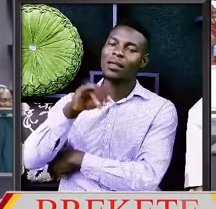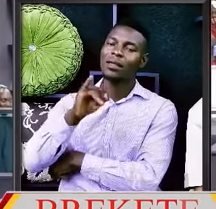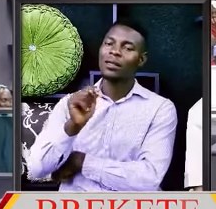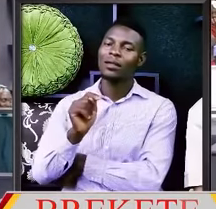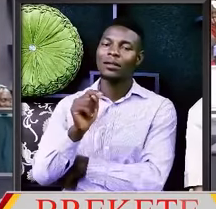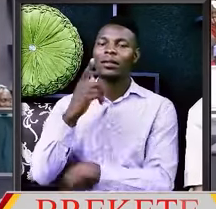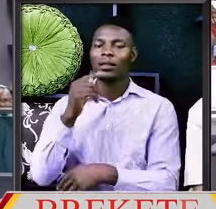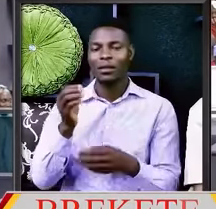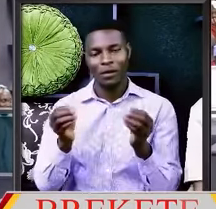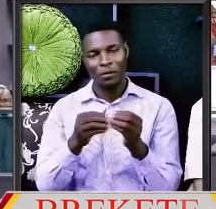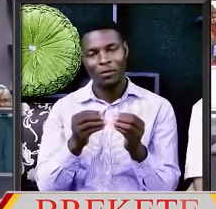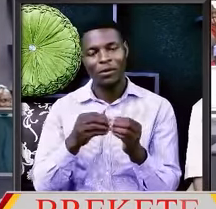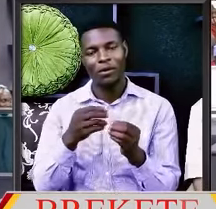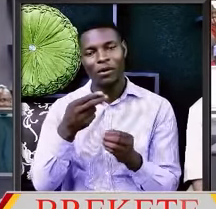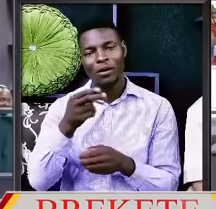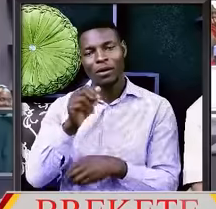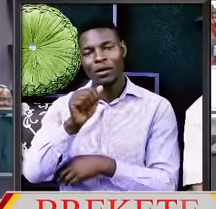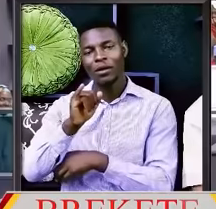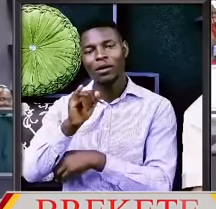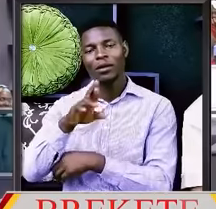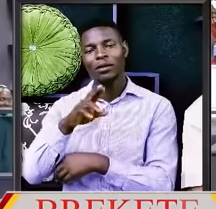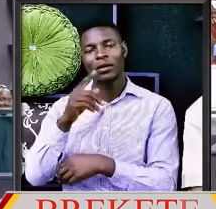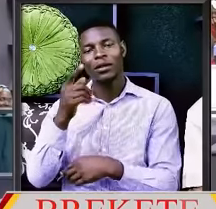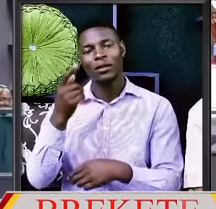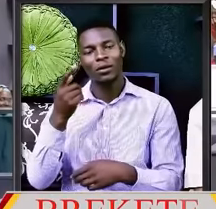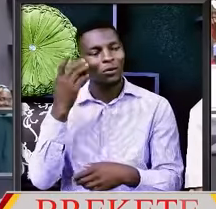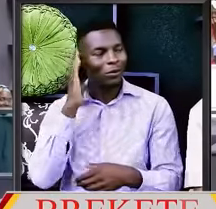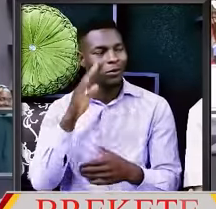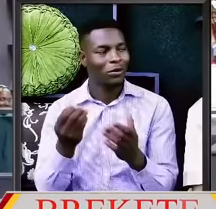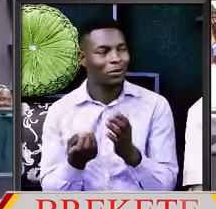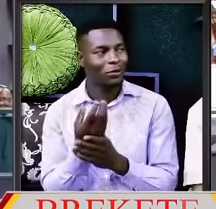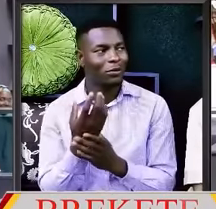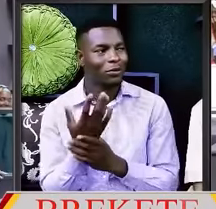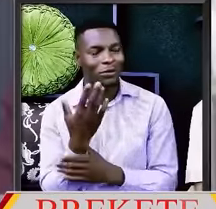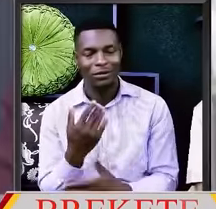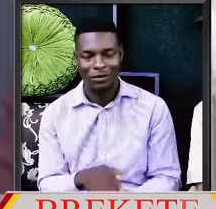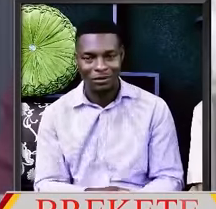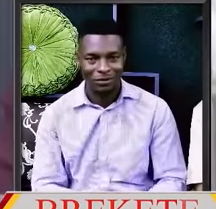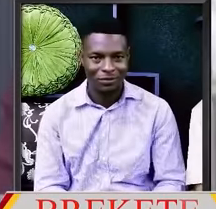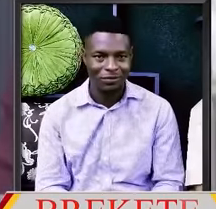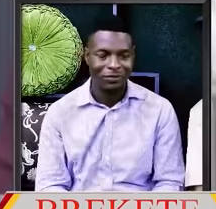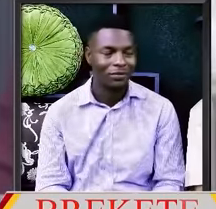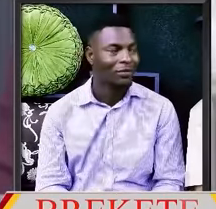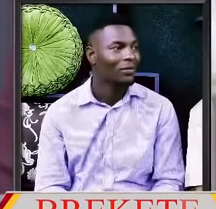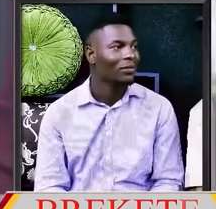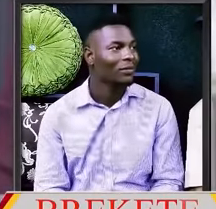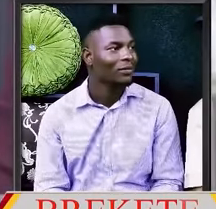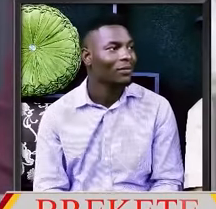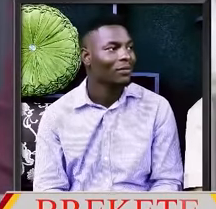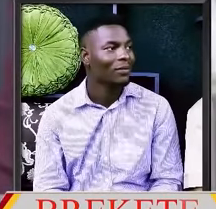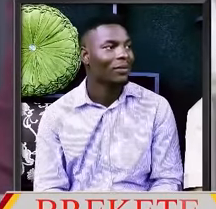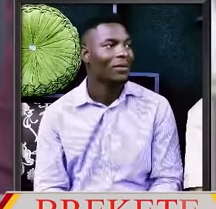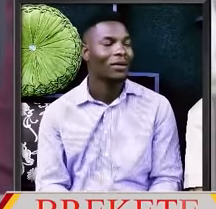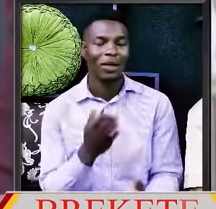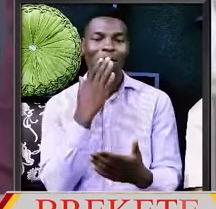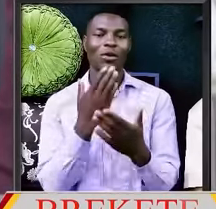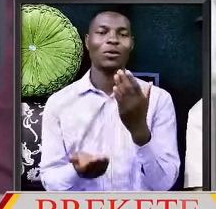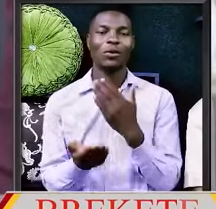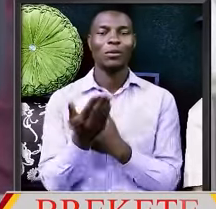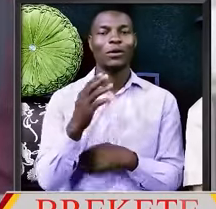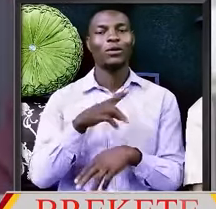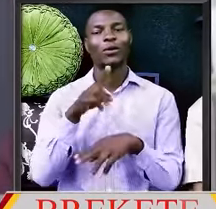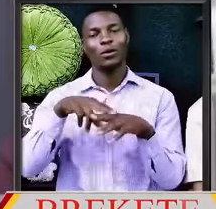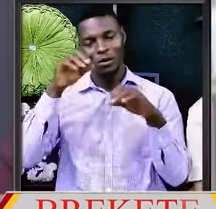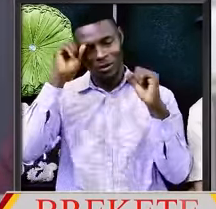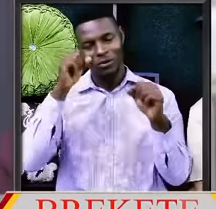grow. Abiona, no here. Hello, good morning. Good morning, ordinary president. Nahumi